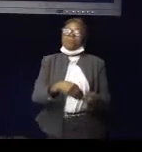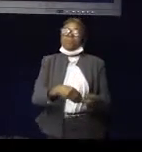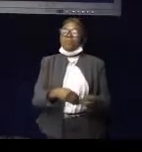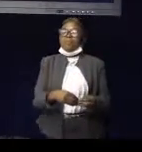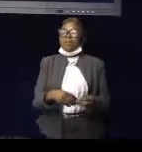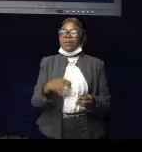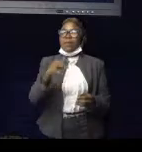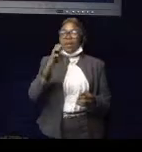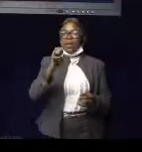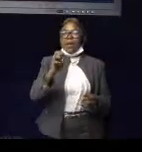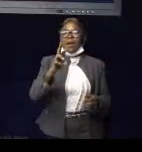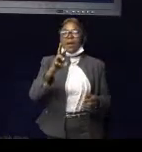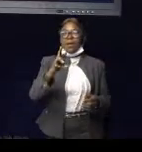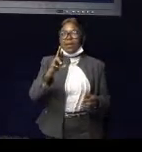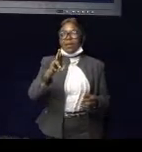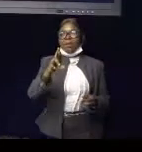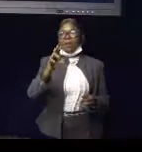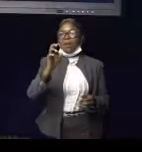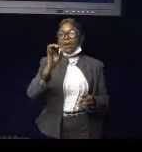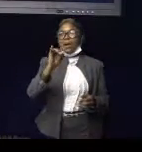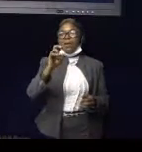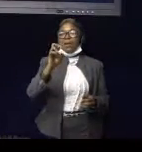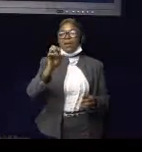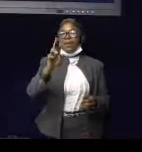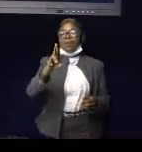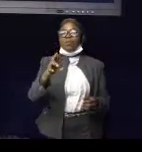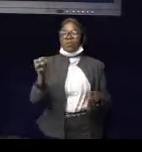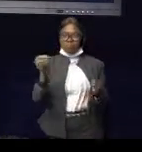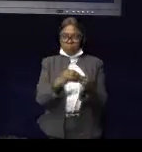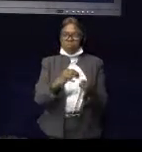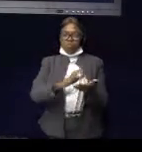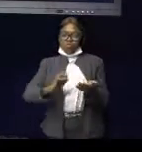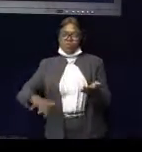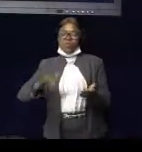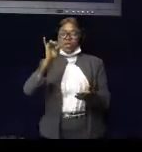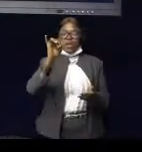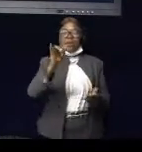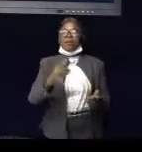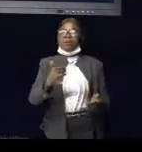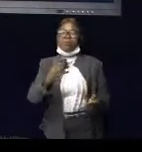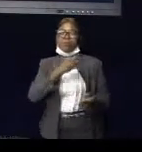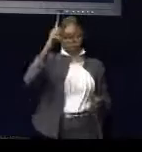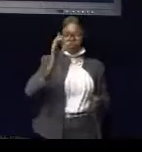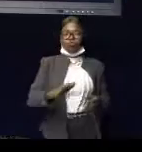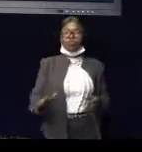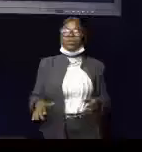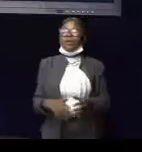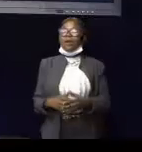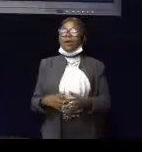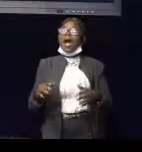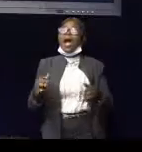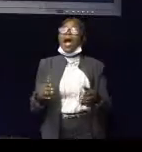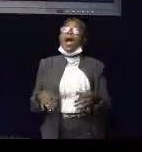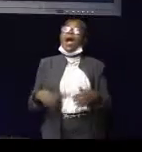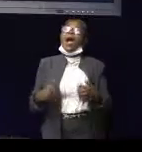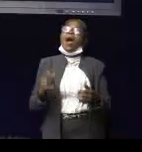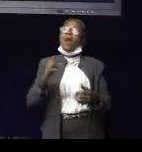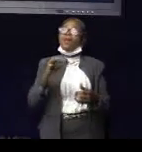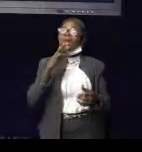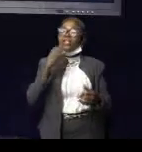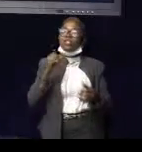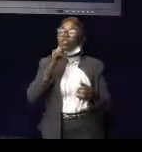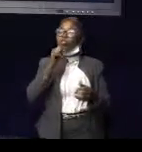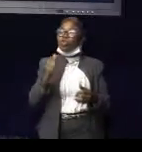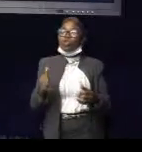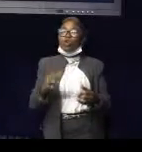with I-E-R. Did you get that? Well done. However, it is not